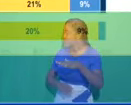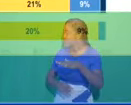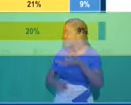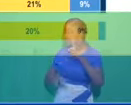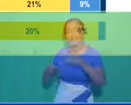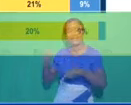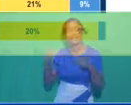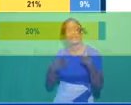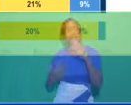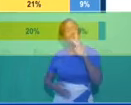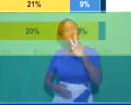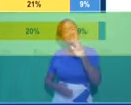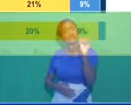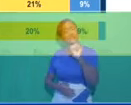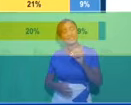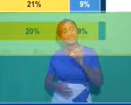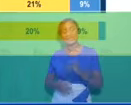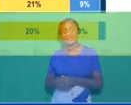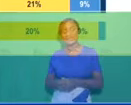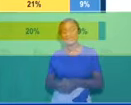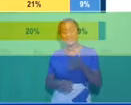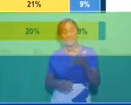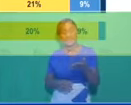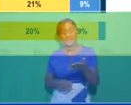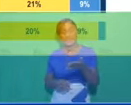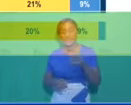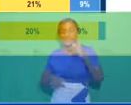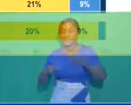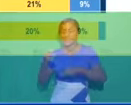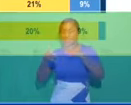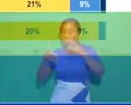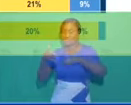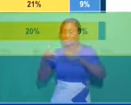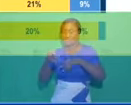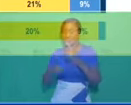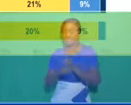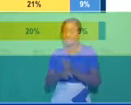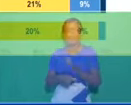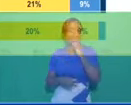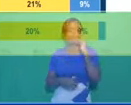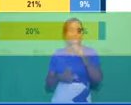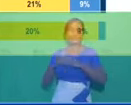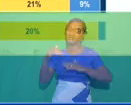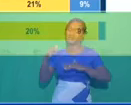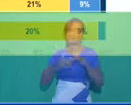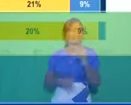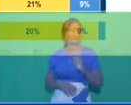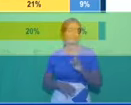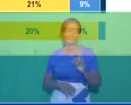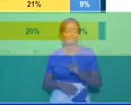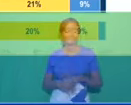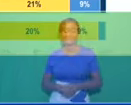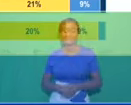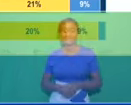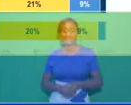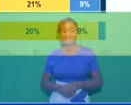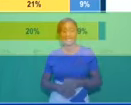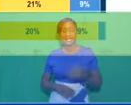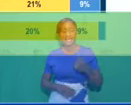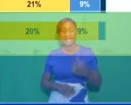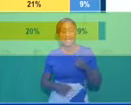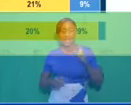can't have 42% of students at 15. That's uncomfortable. All right, you get 100 million scholarships,